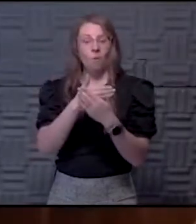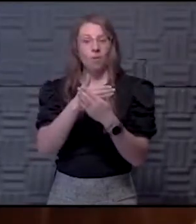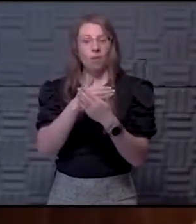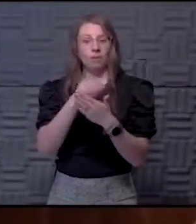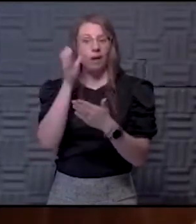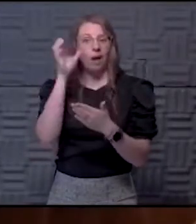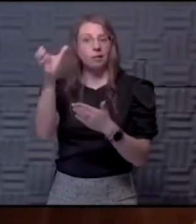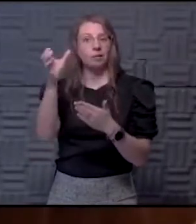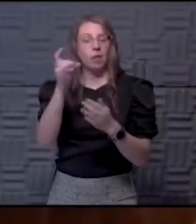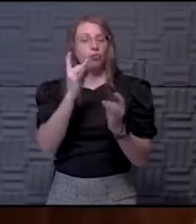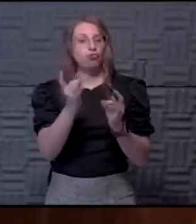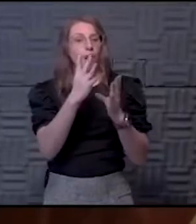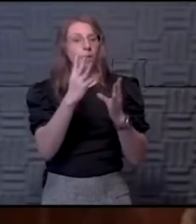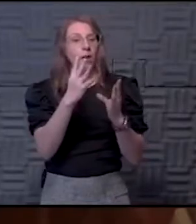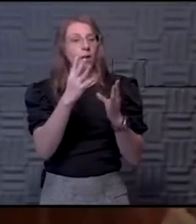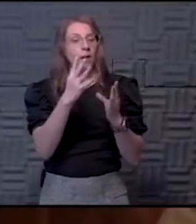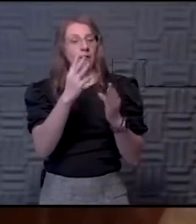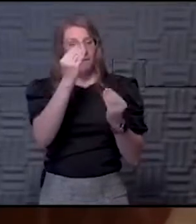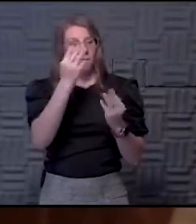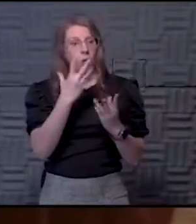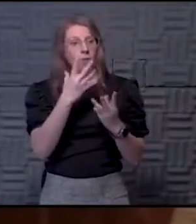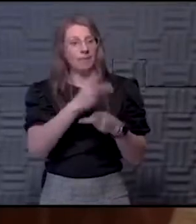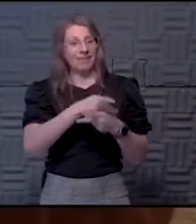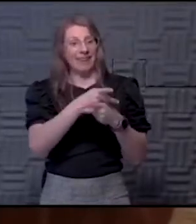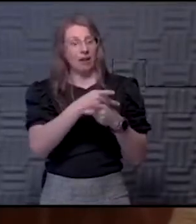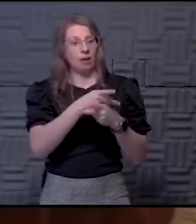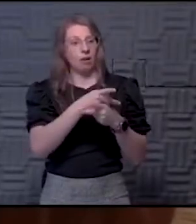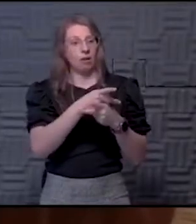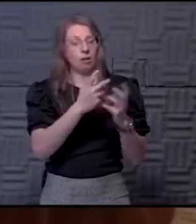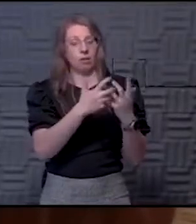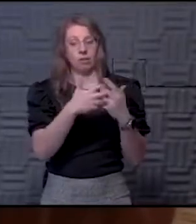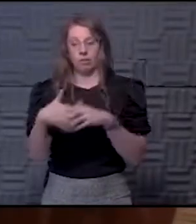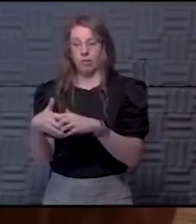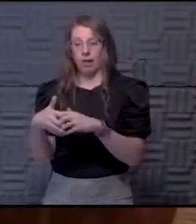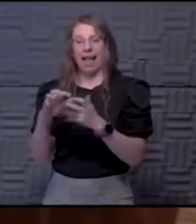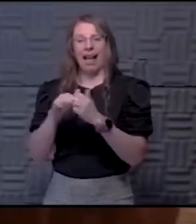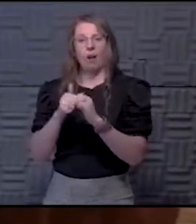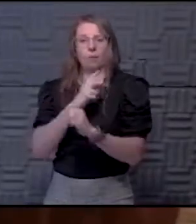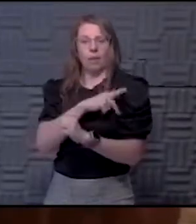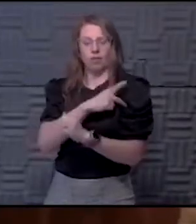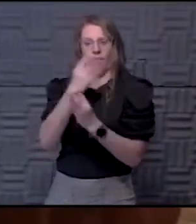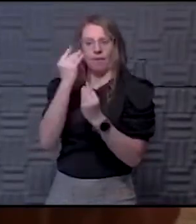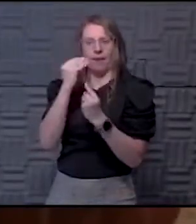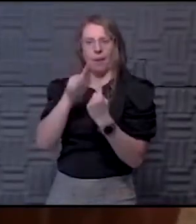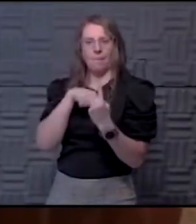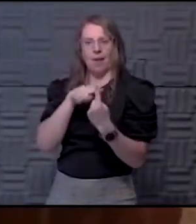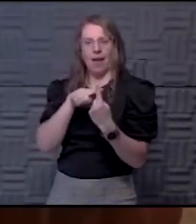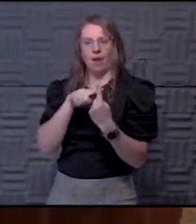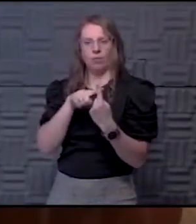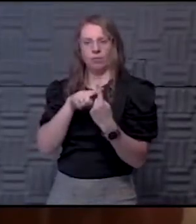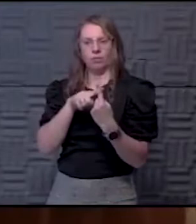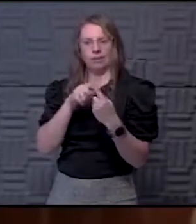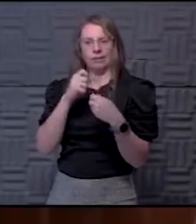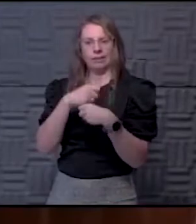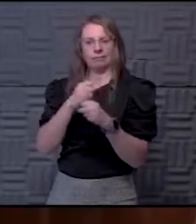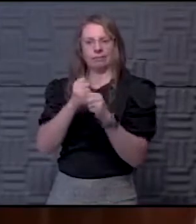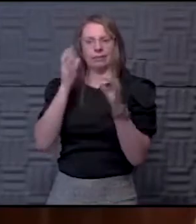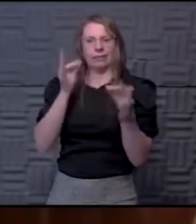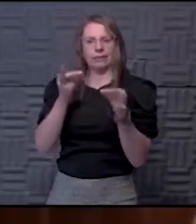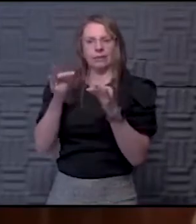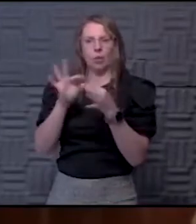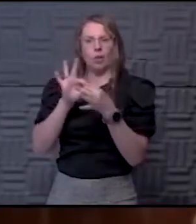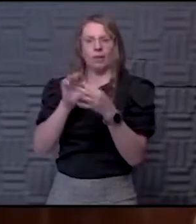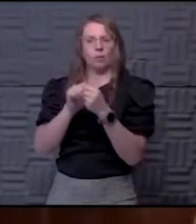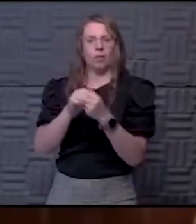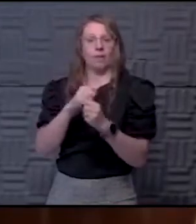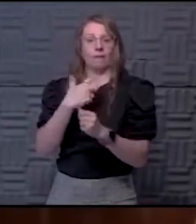of trauma-informed care into how patients are thinking about decisions regarding